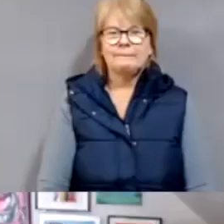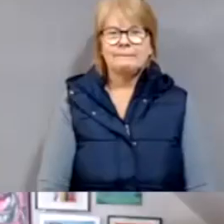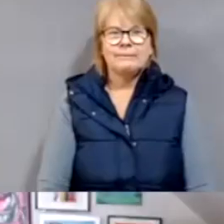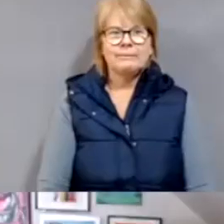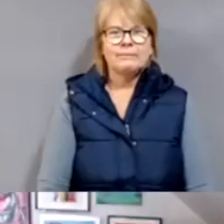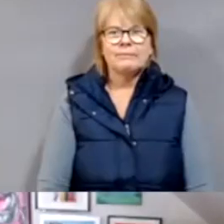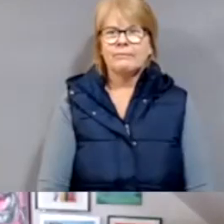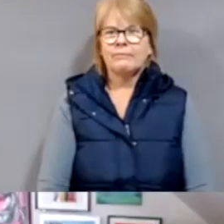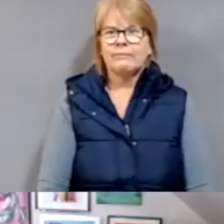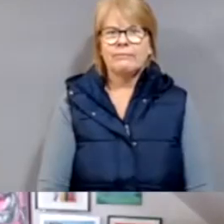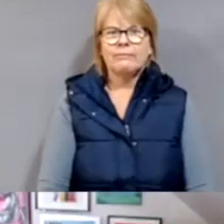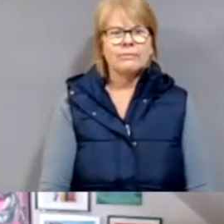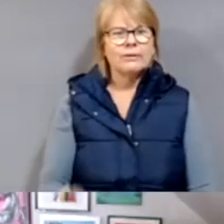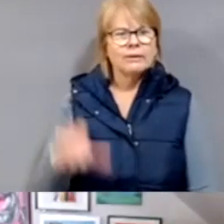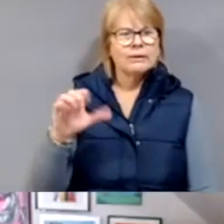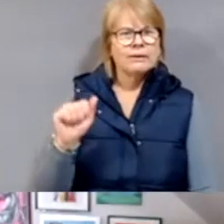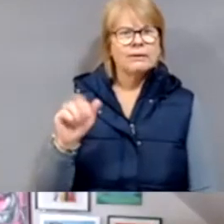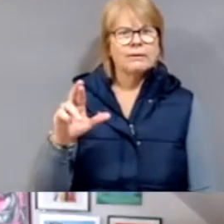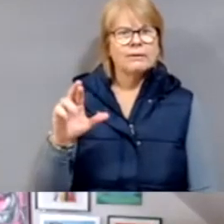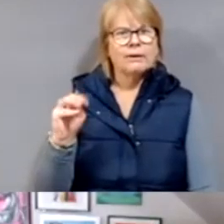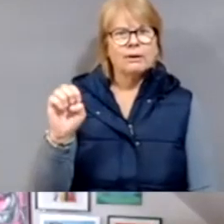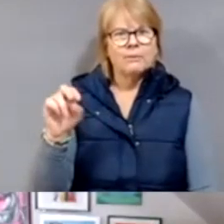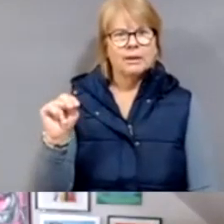Carmen, you have raised your hand.